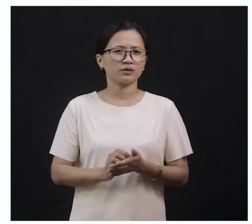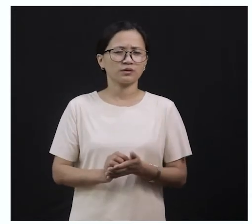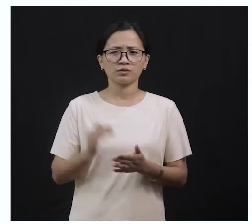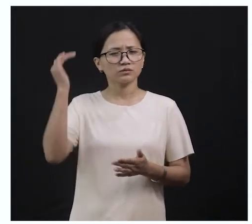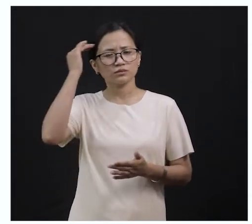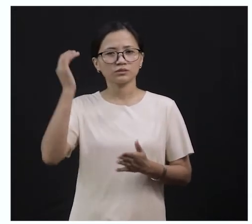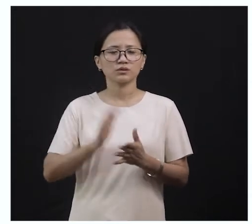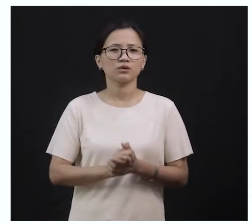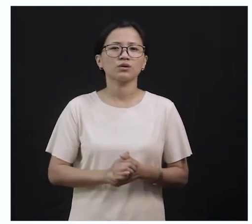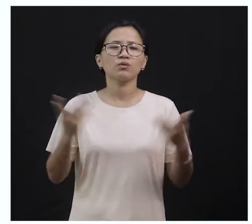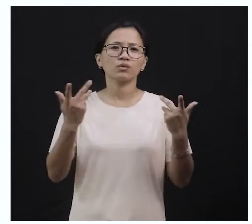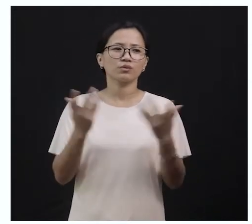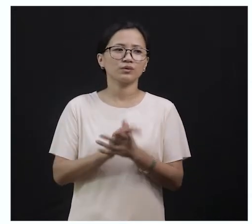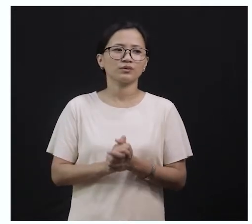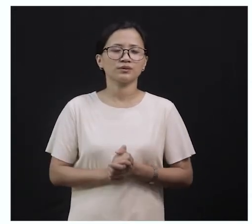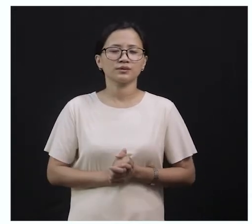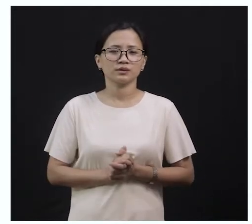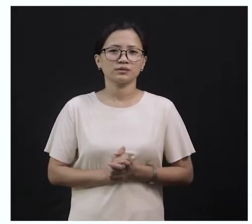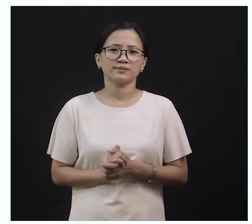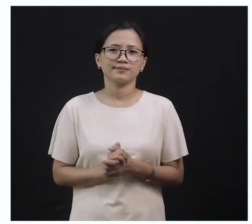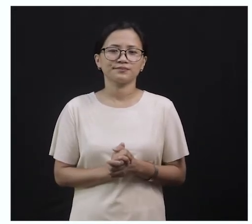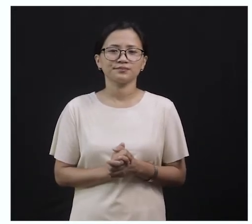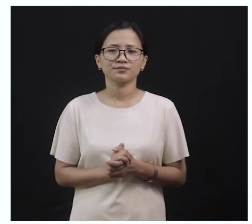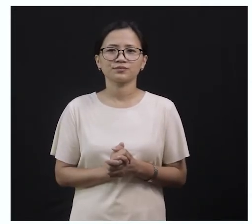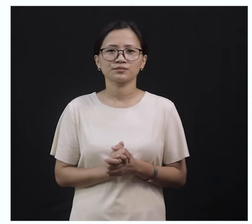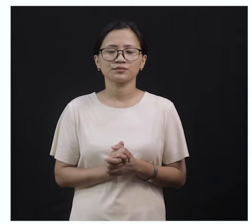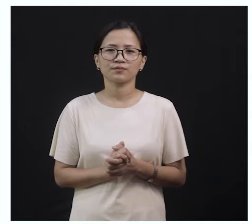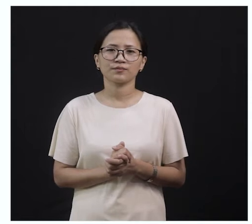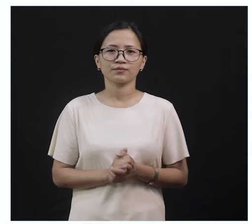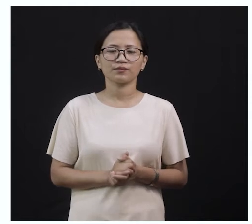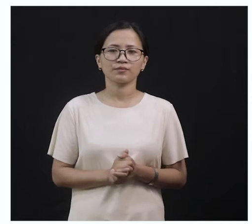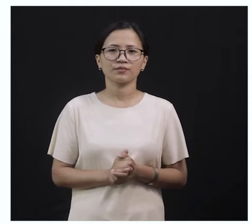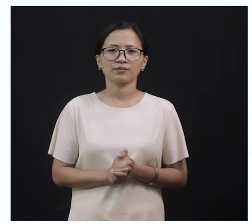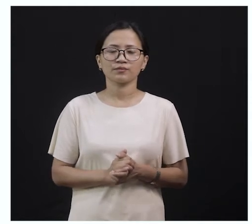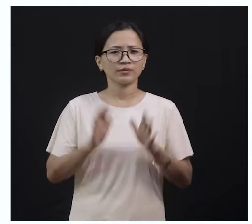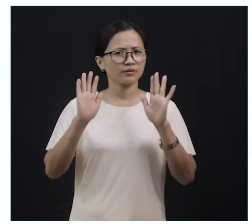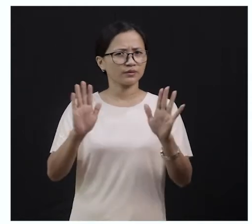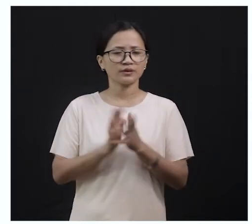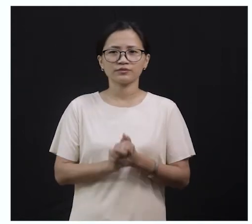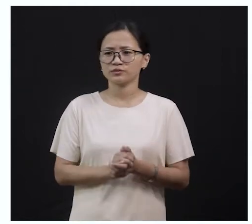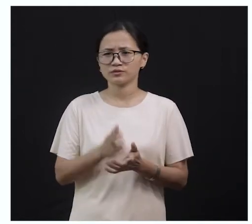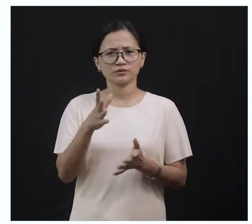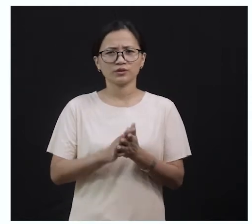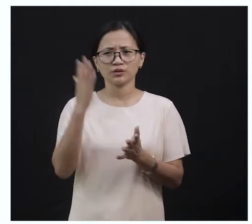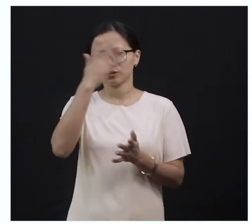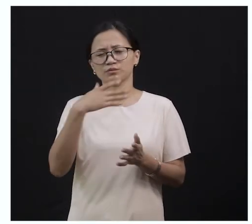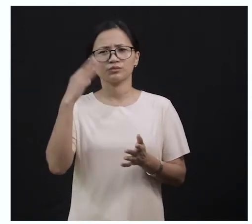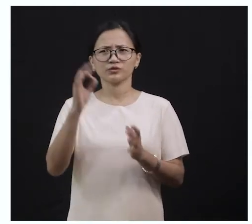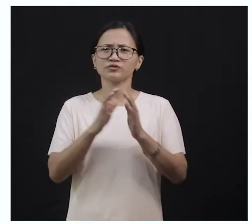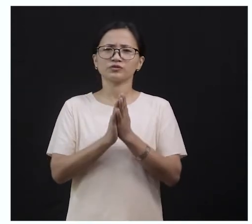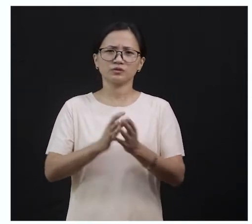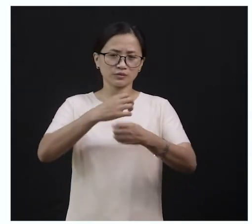never have known what beauty I stood to lose. That means he would never have known such a beautiful